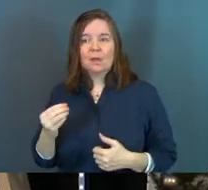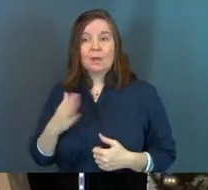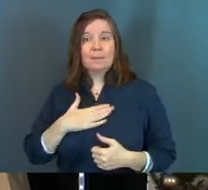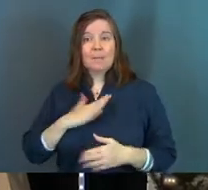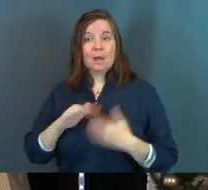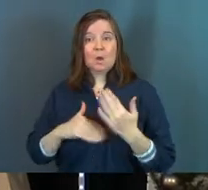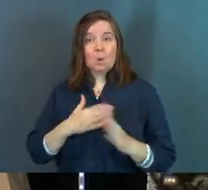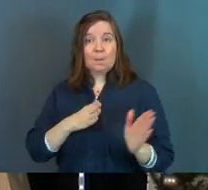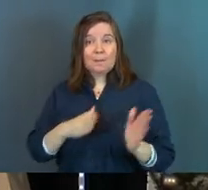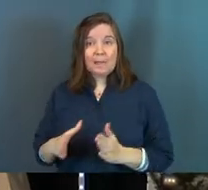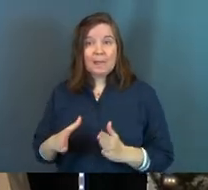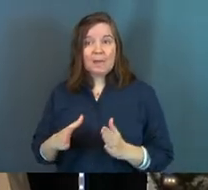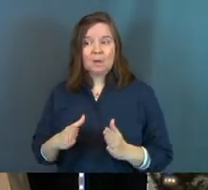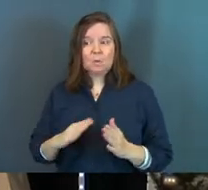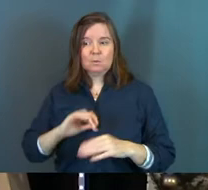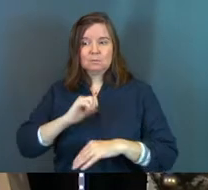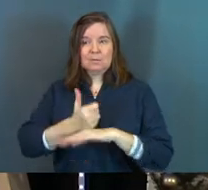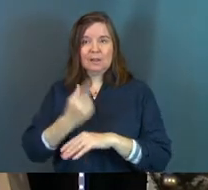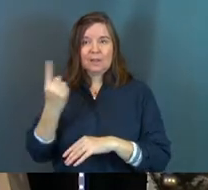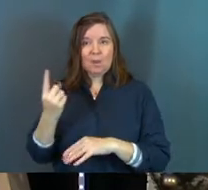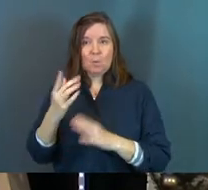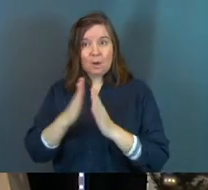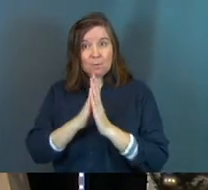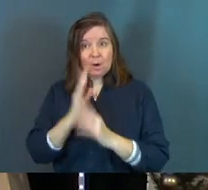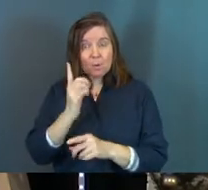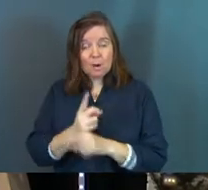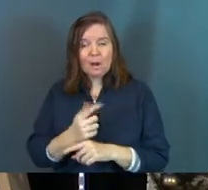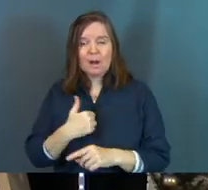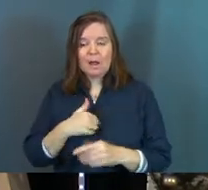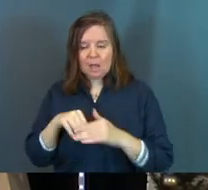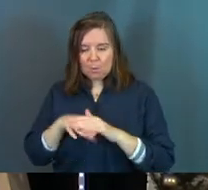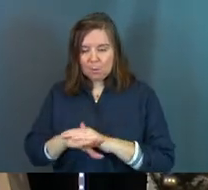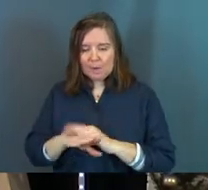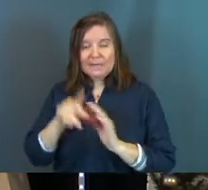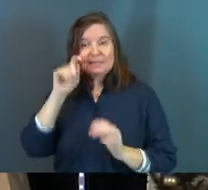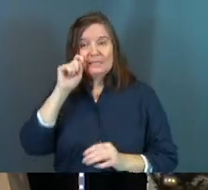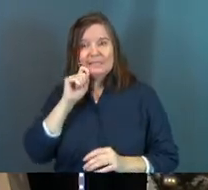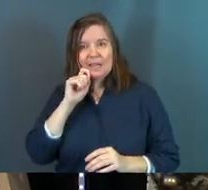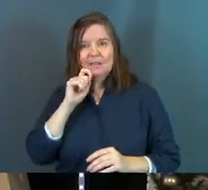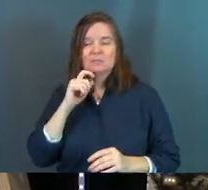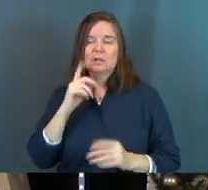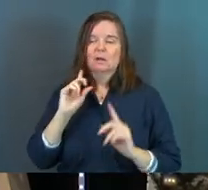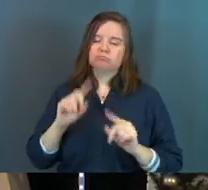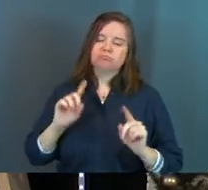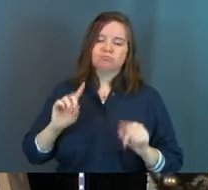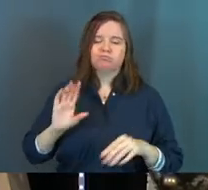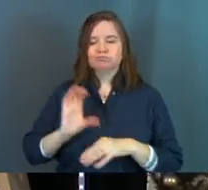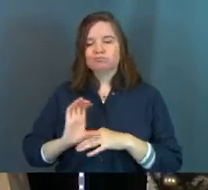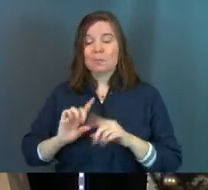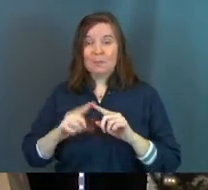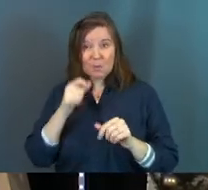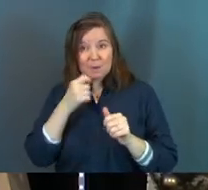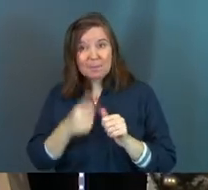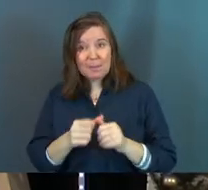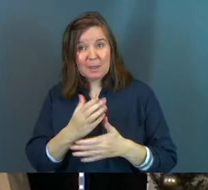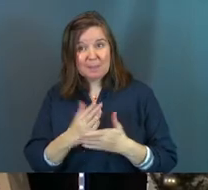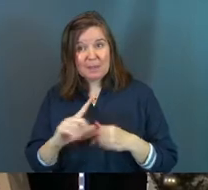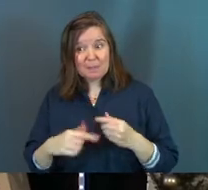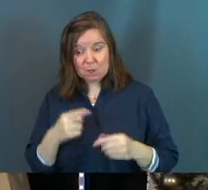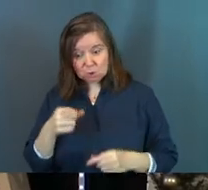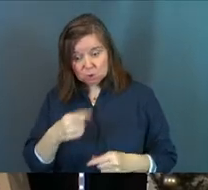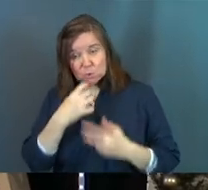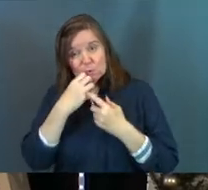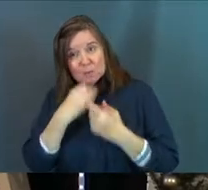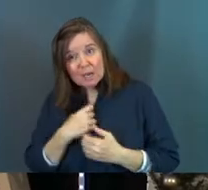And my whole plan was all built on that one prayer, right? And then I went into the teenage years, and I kept attending church. But remember that whole piece about, do